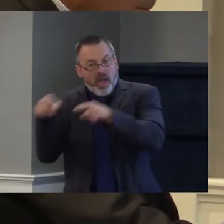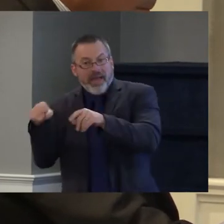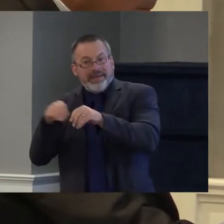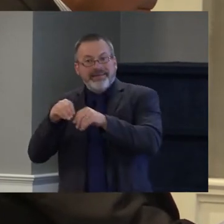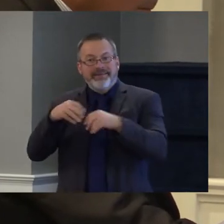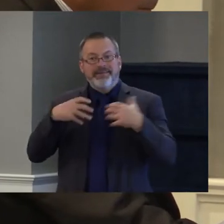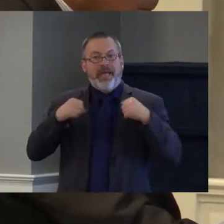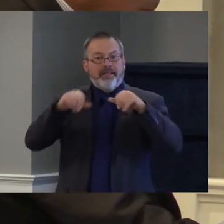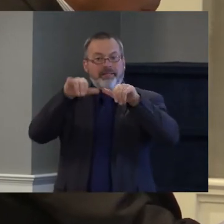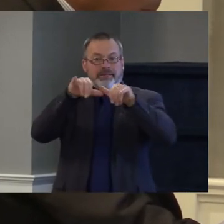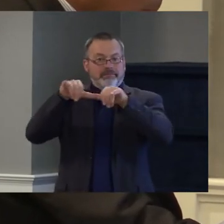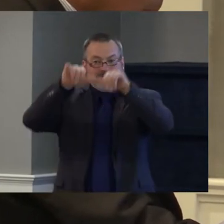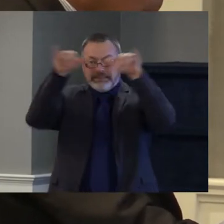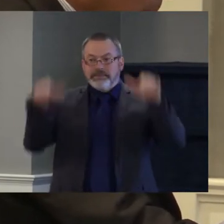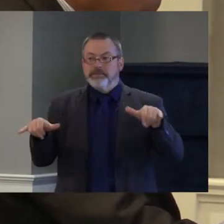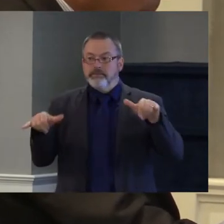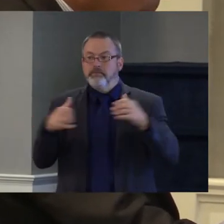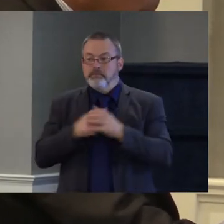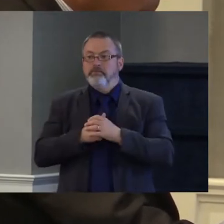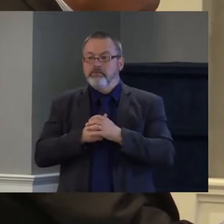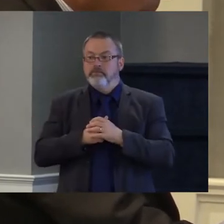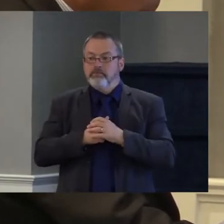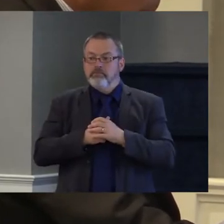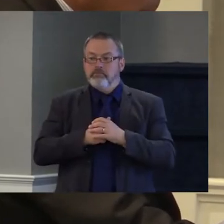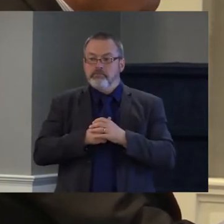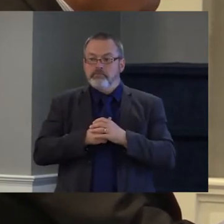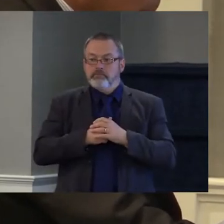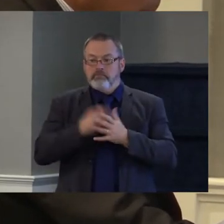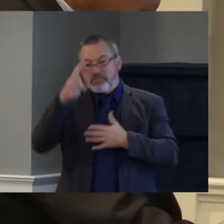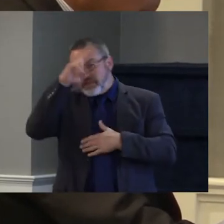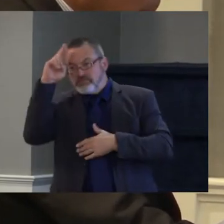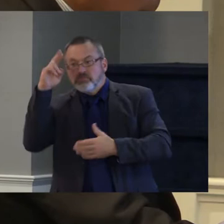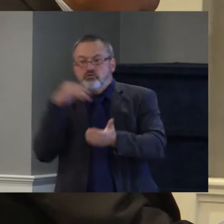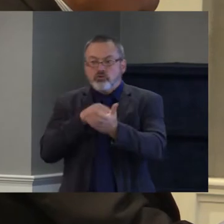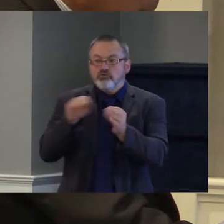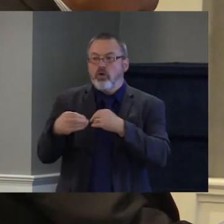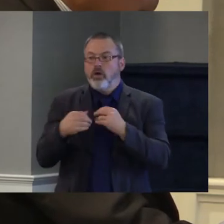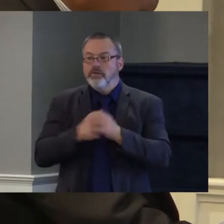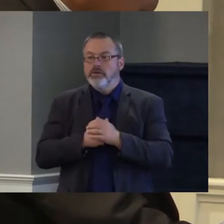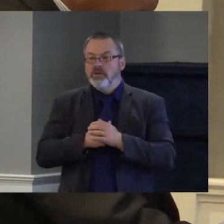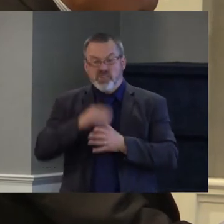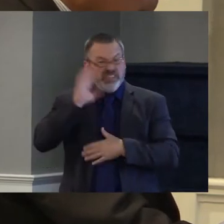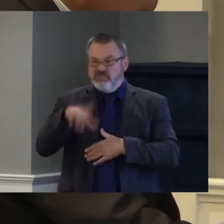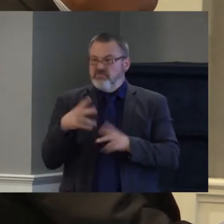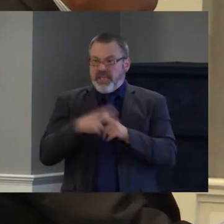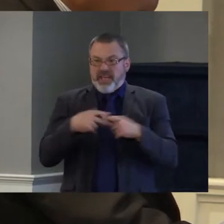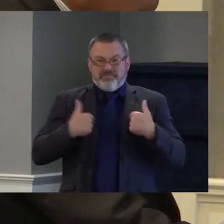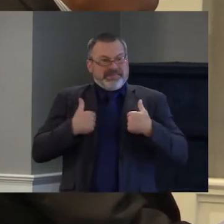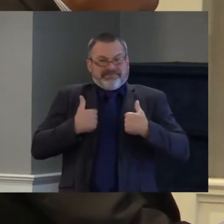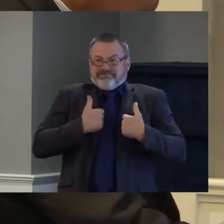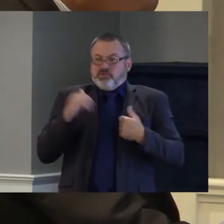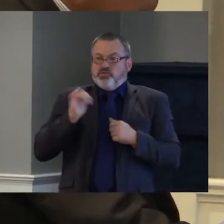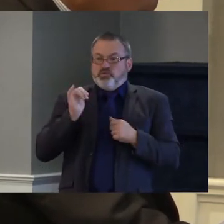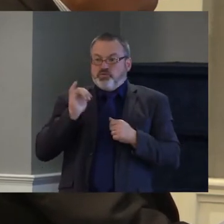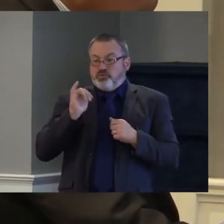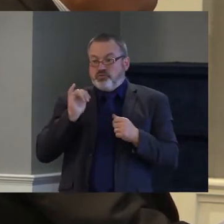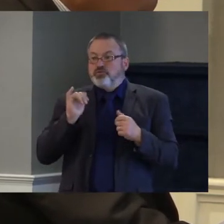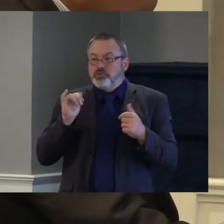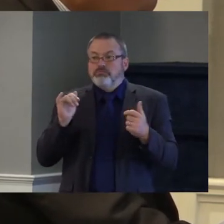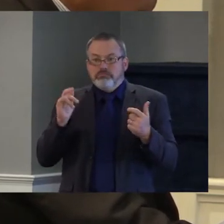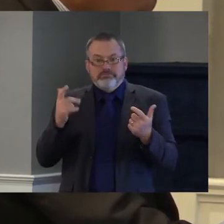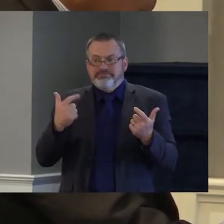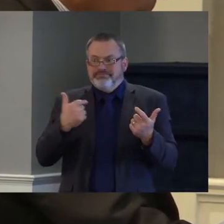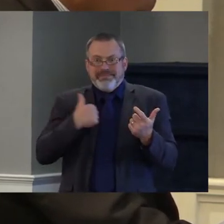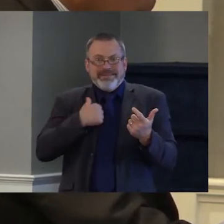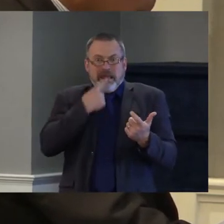legislation. I am lucky that I've only ever known a post-ADA world, a world in which I can make my own decisions, and lucky to have had